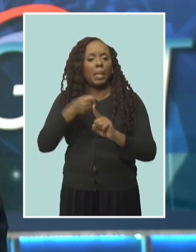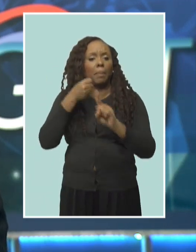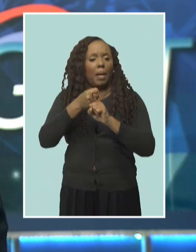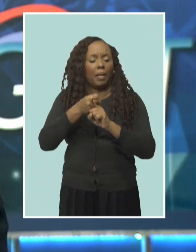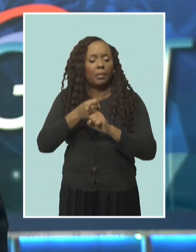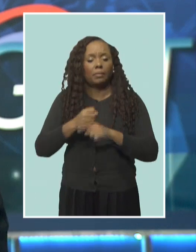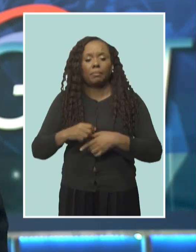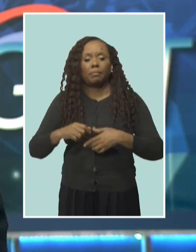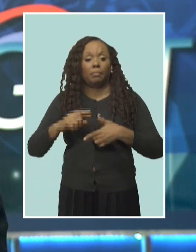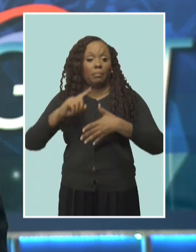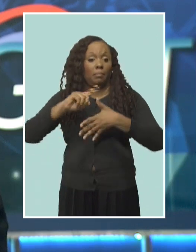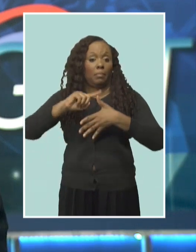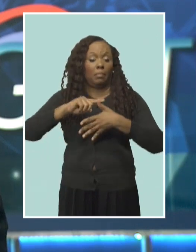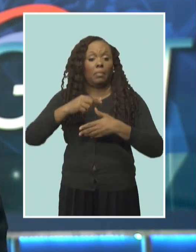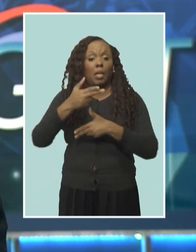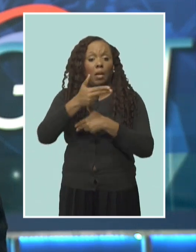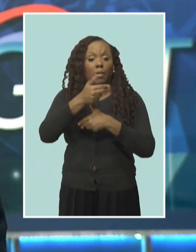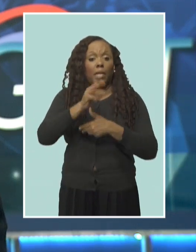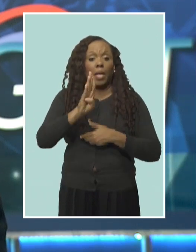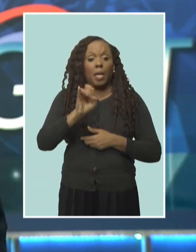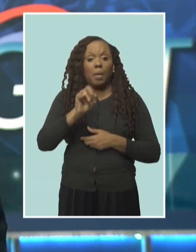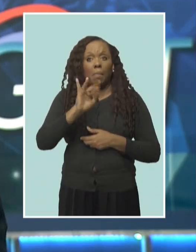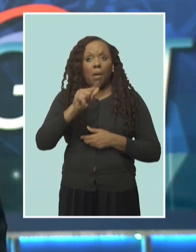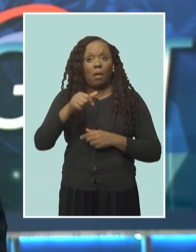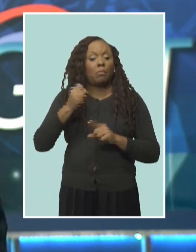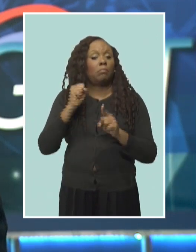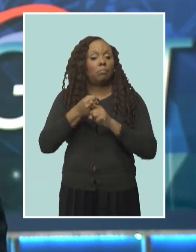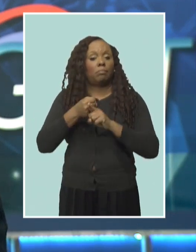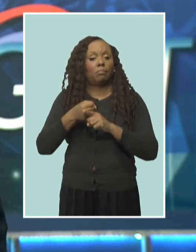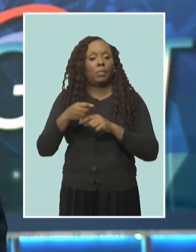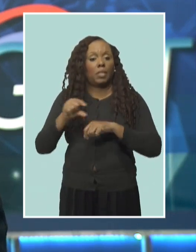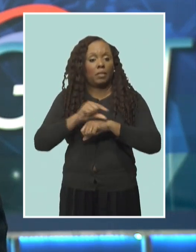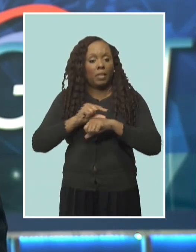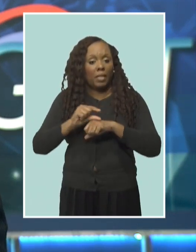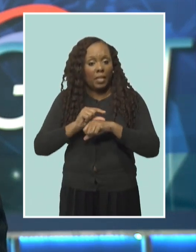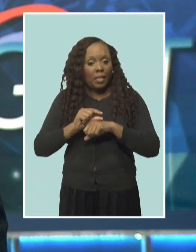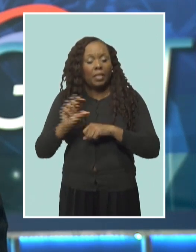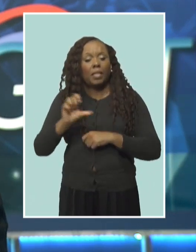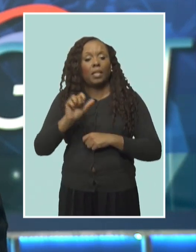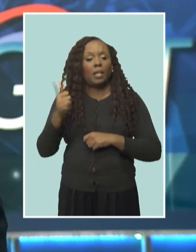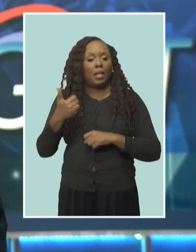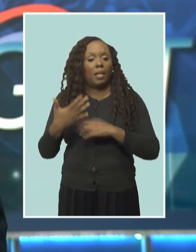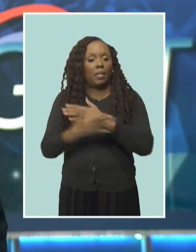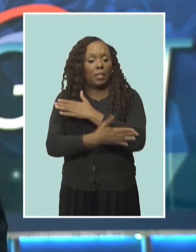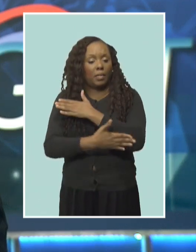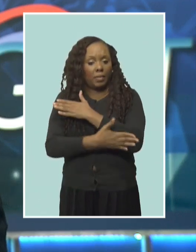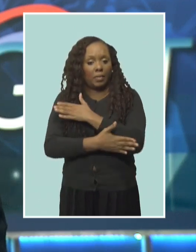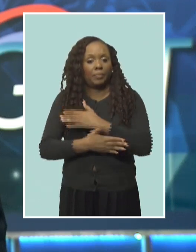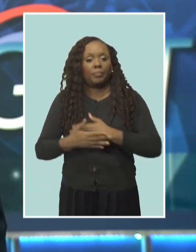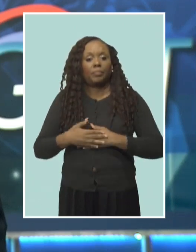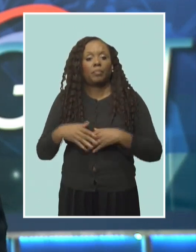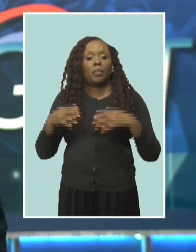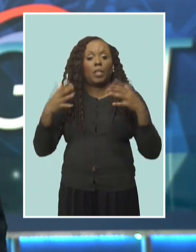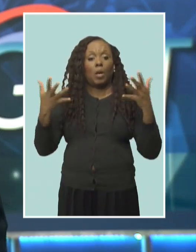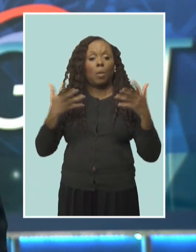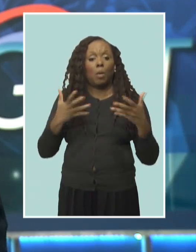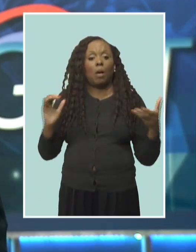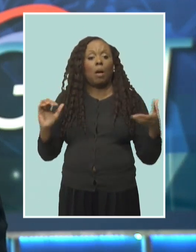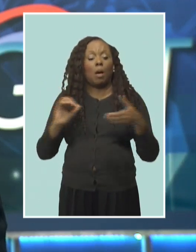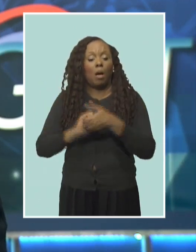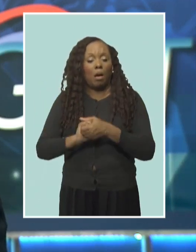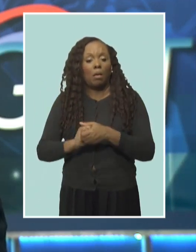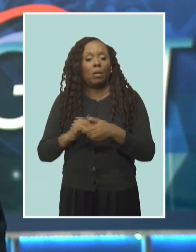Hurricane Beryl, the most recent system to hit Grenada and devastate other regional countries. Prime Minister Mitchell called for partnership